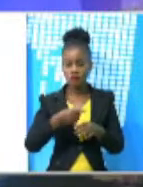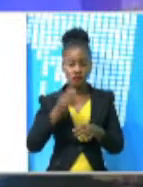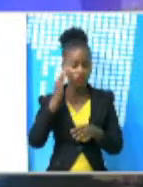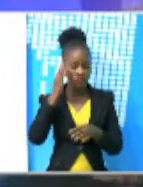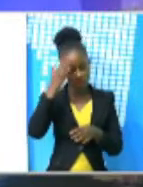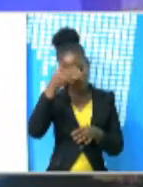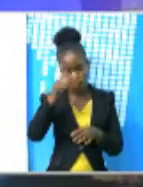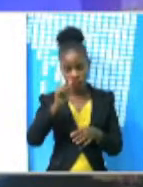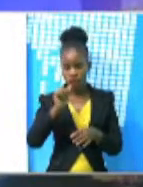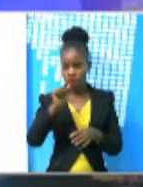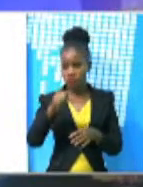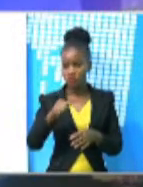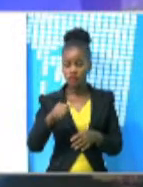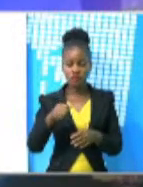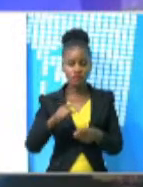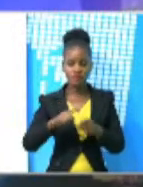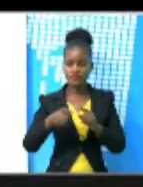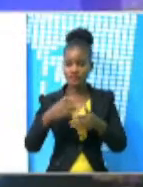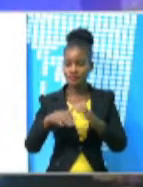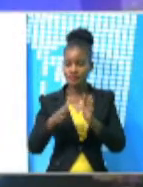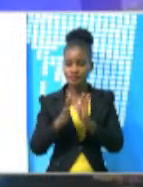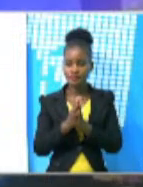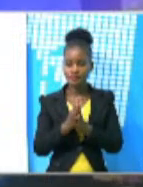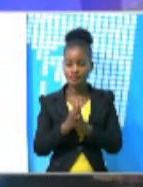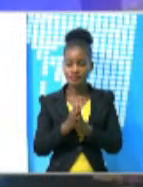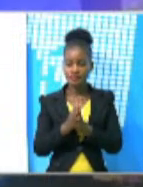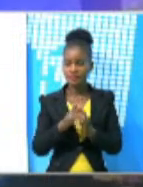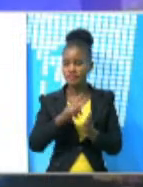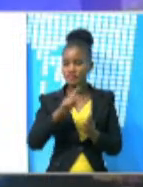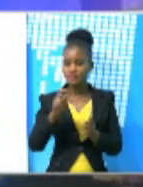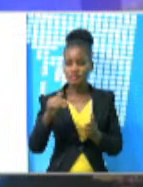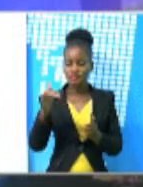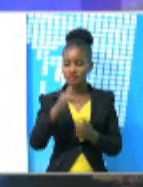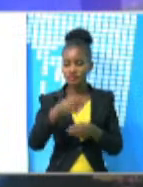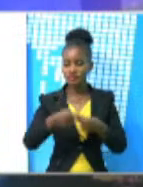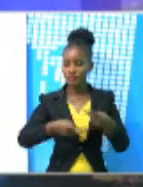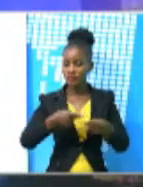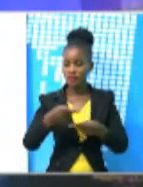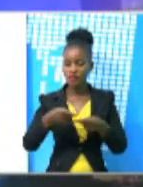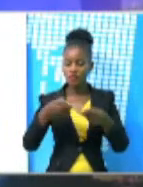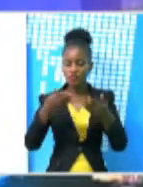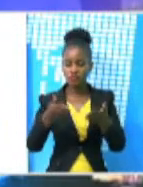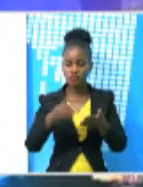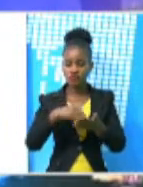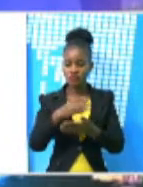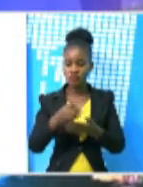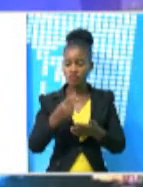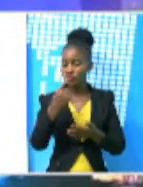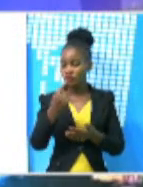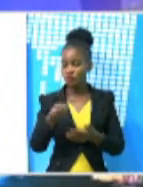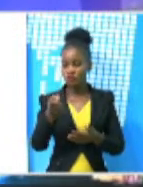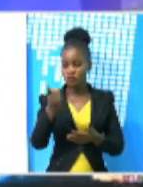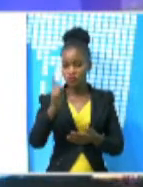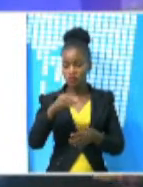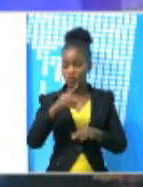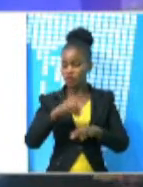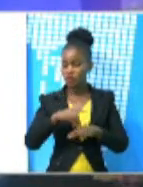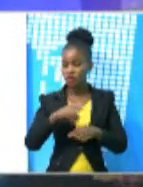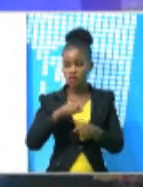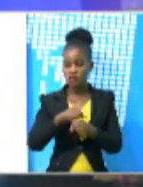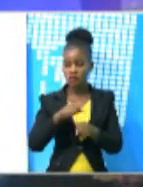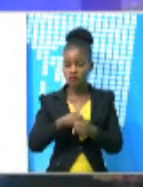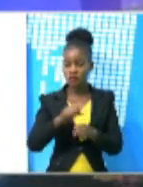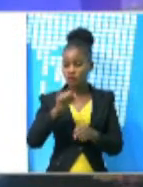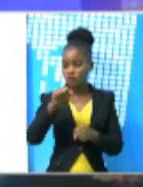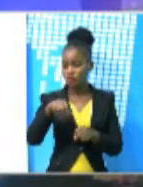African Fertilizer Agribusiness Partnership, as well as the Export Trading Group, were all the ones that hosted the one-day workshop to